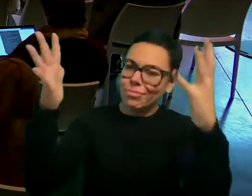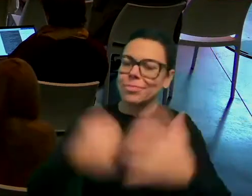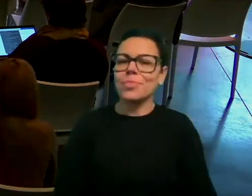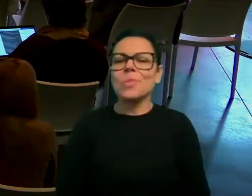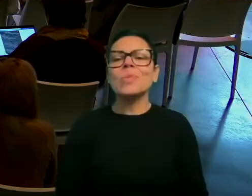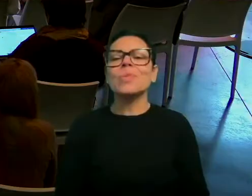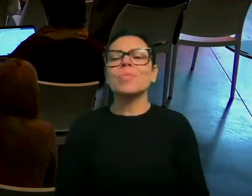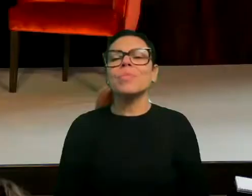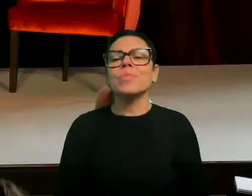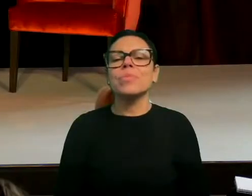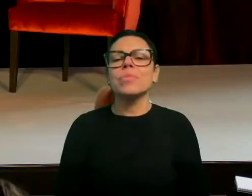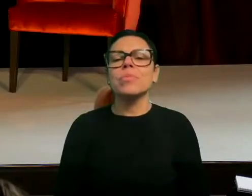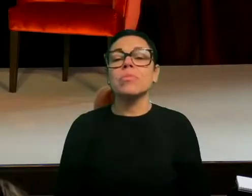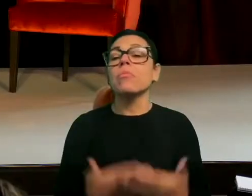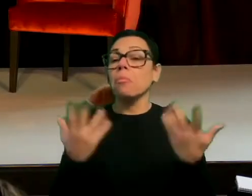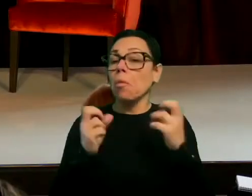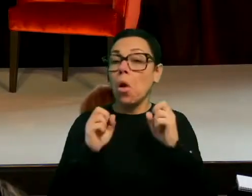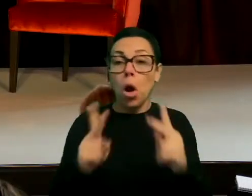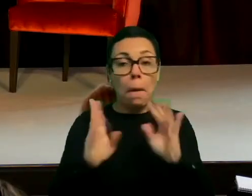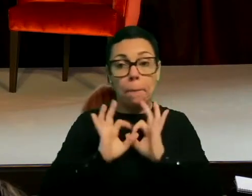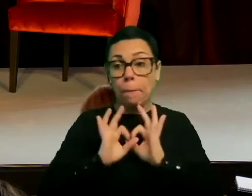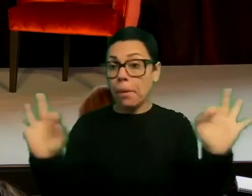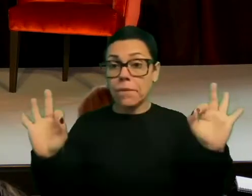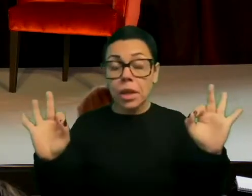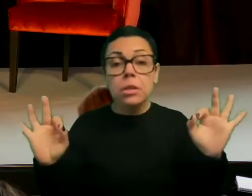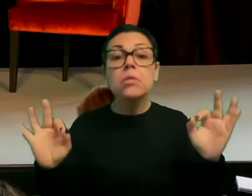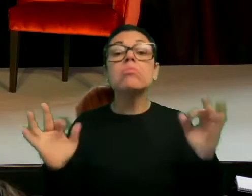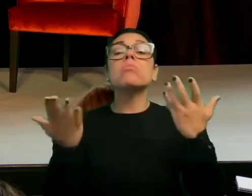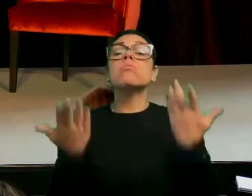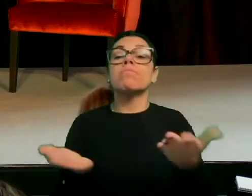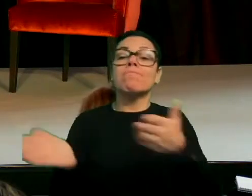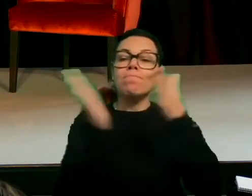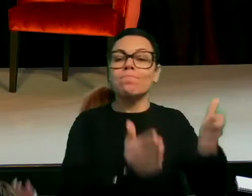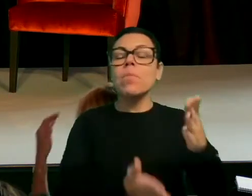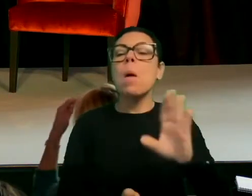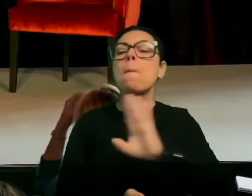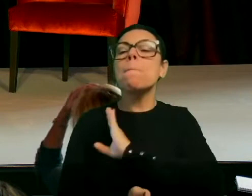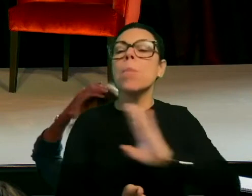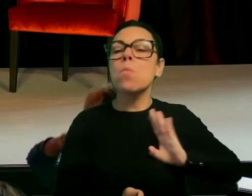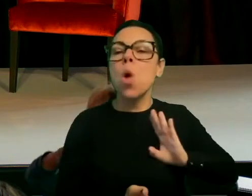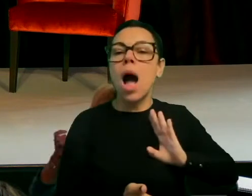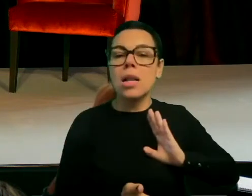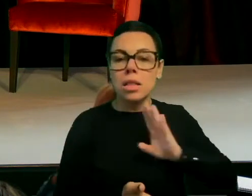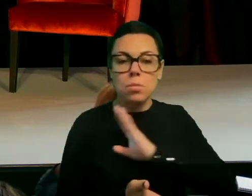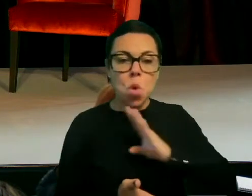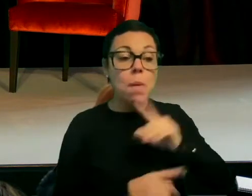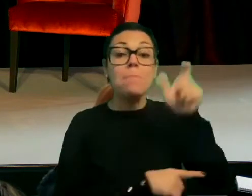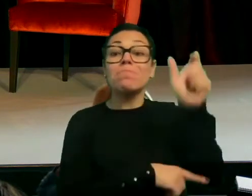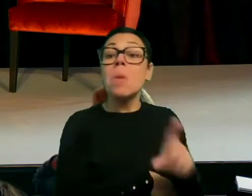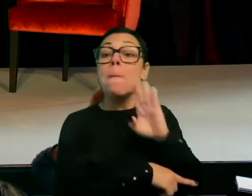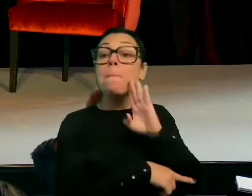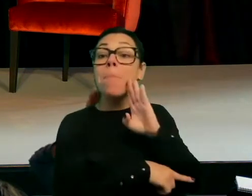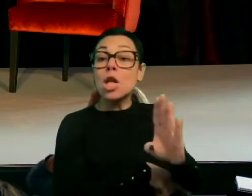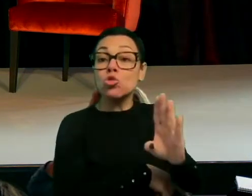Okay then, well, let's hear it, how it works in the different member states. I'm going to go forward from Belgium, Jeroen de Kuiper, from Sweden, Anna Collins-Falk,